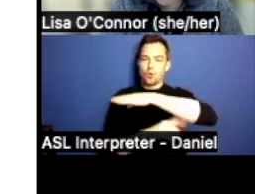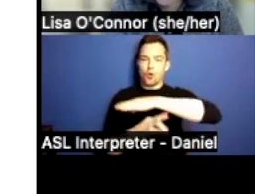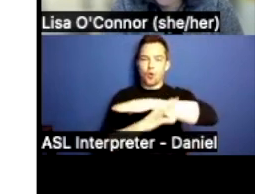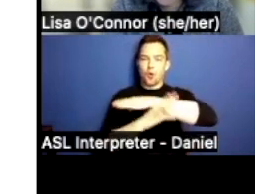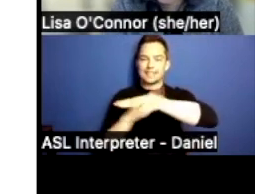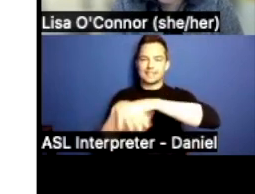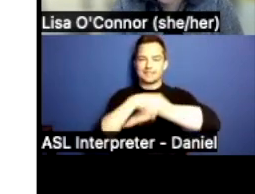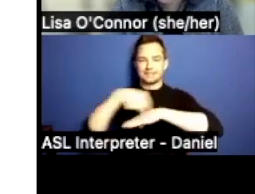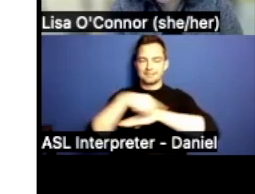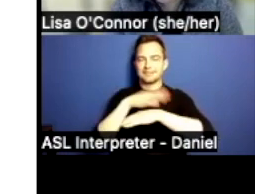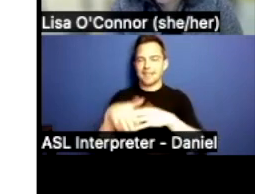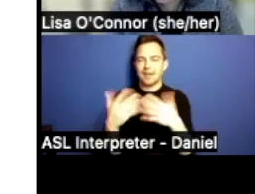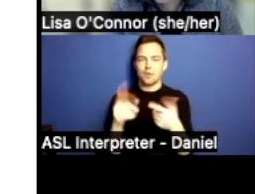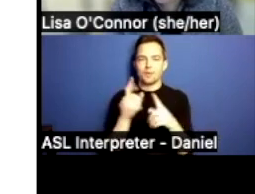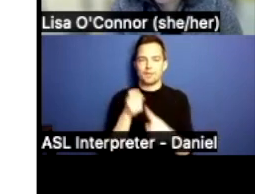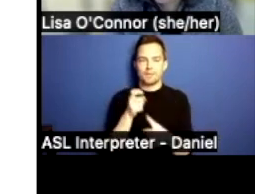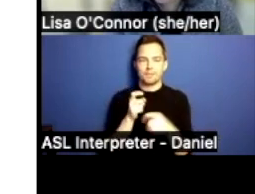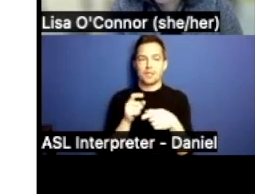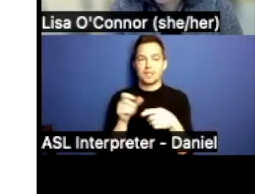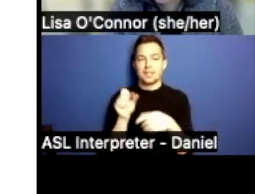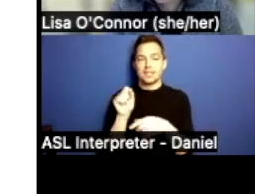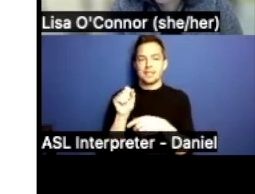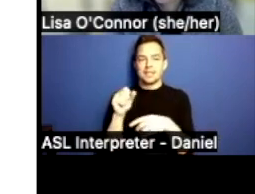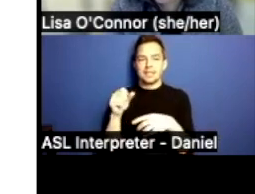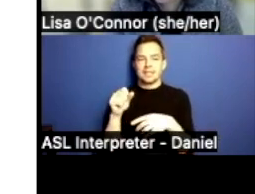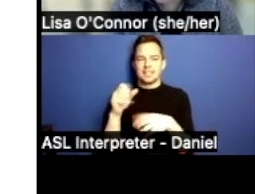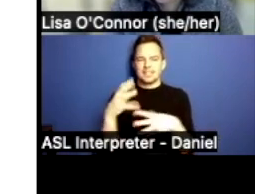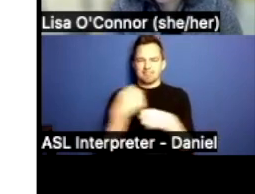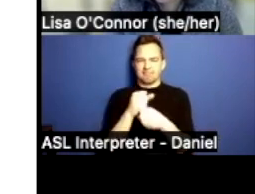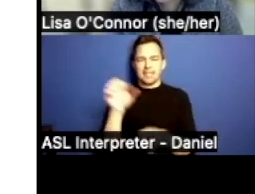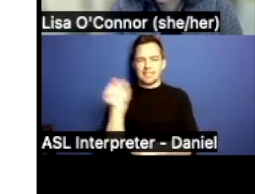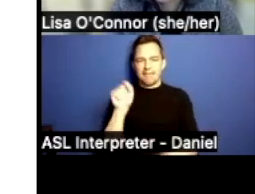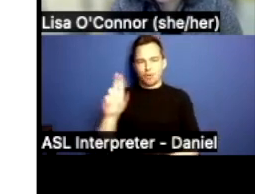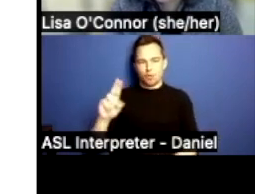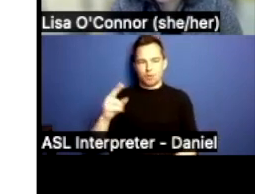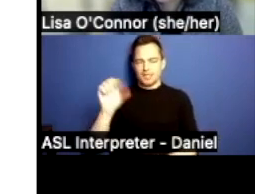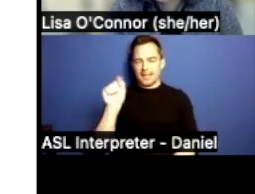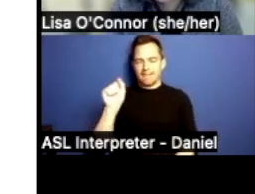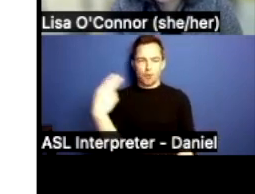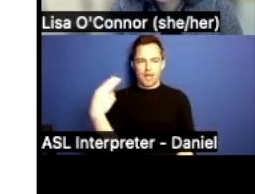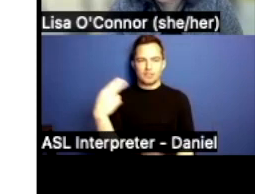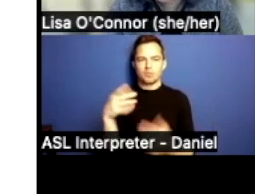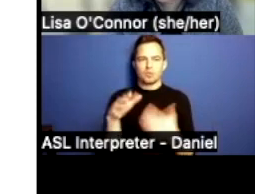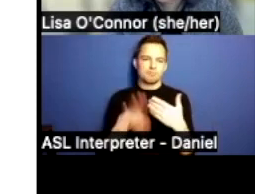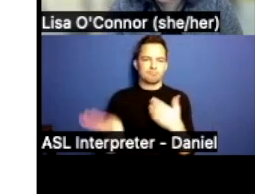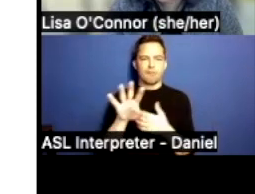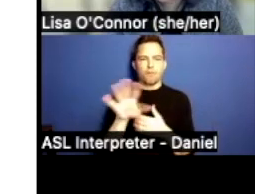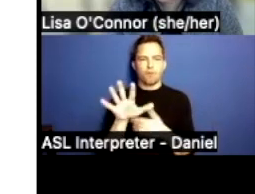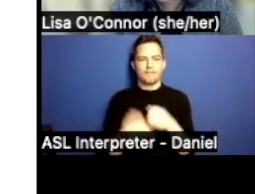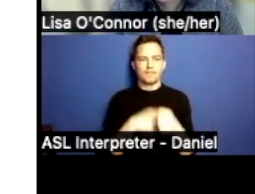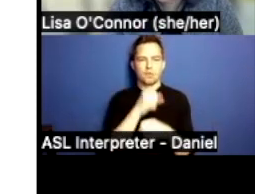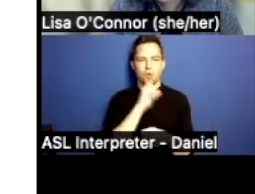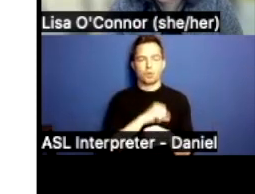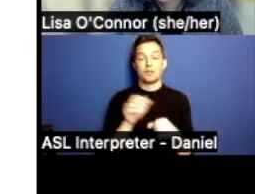That Safe Horizon, we're about almost 45 years old. And we started out as a small